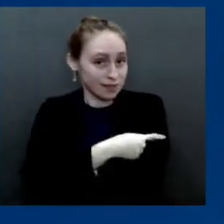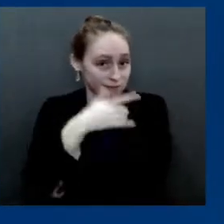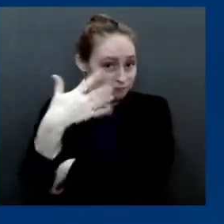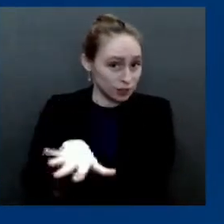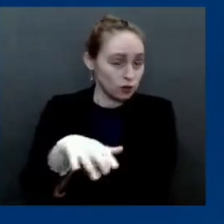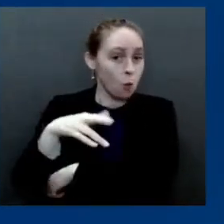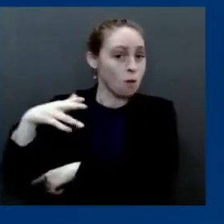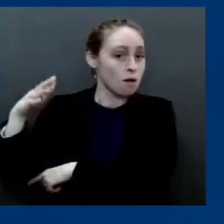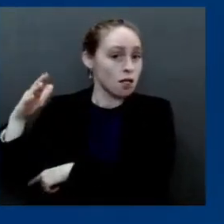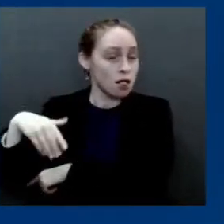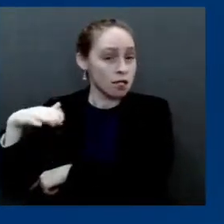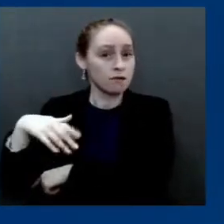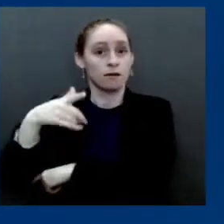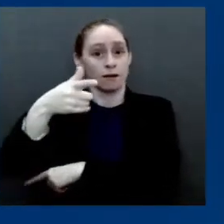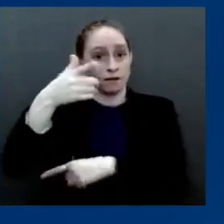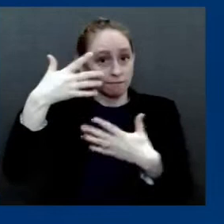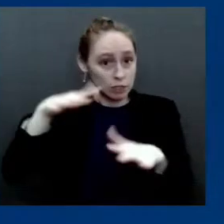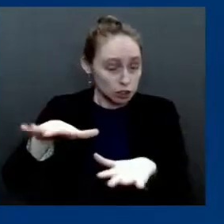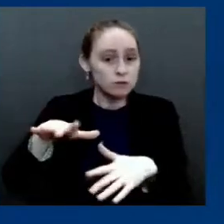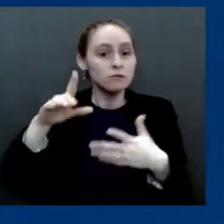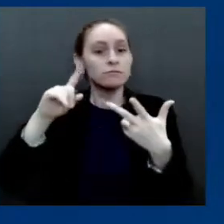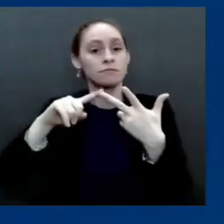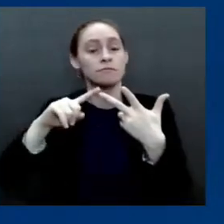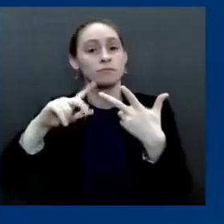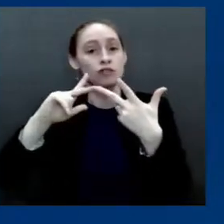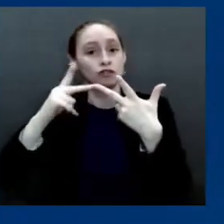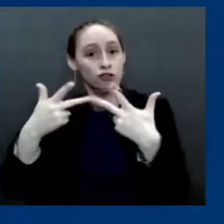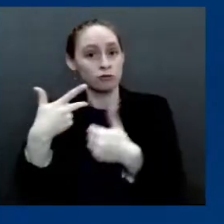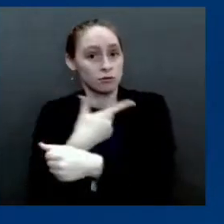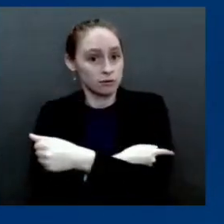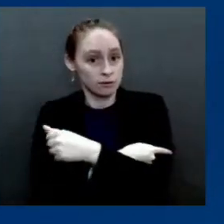in the past 2 months, no quarantine is needed.